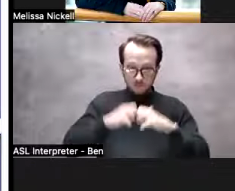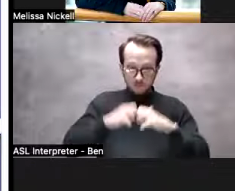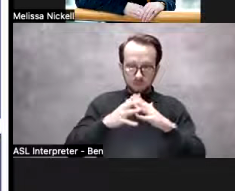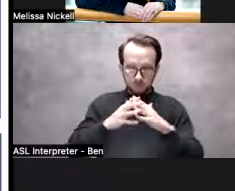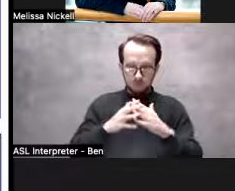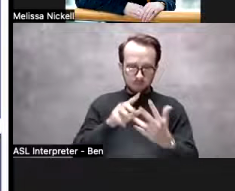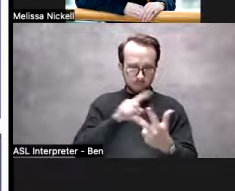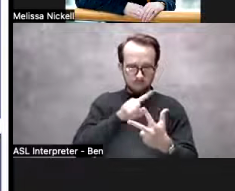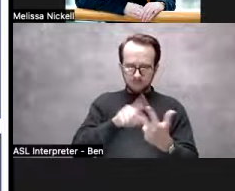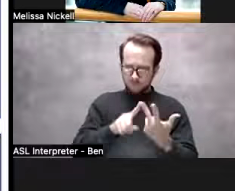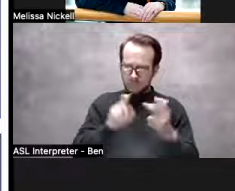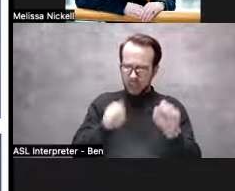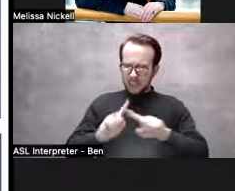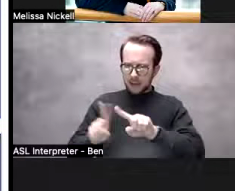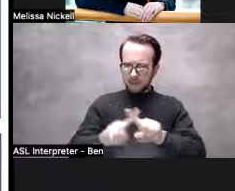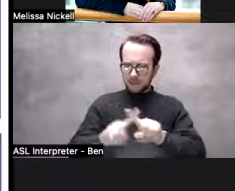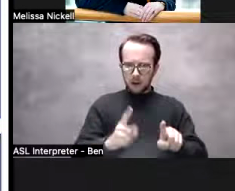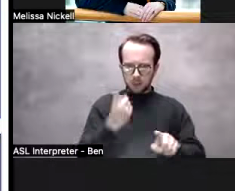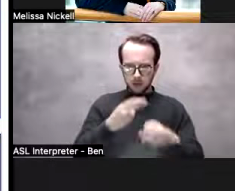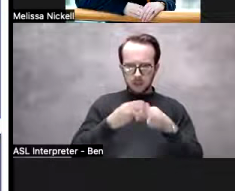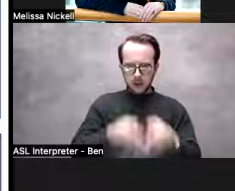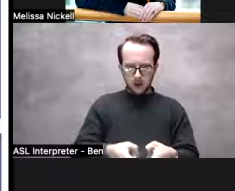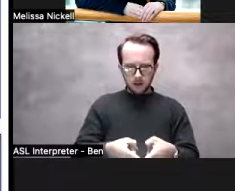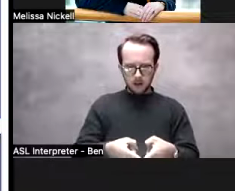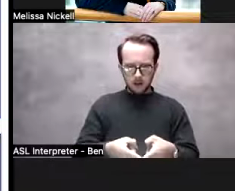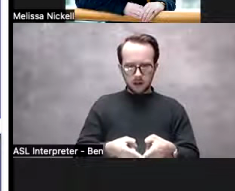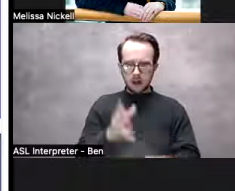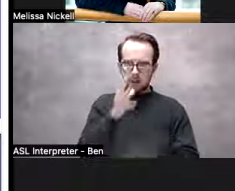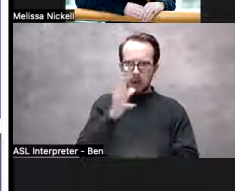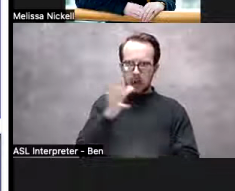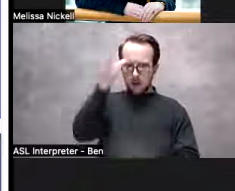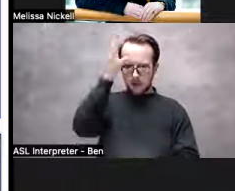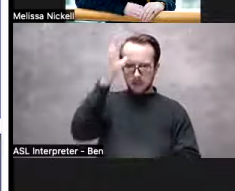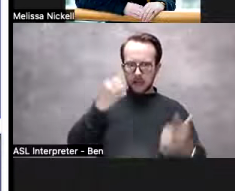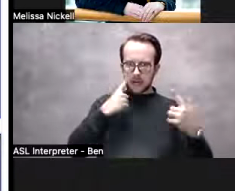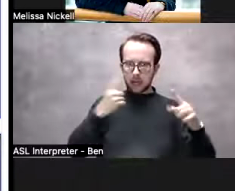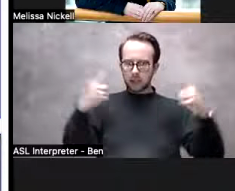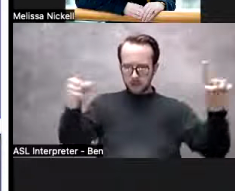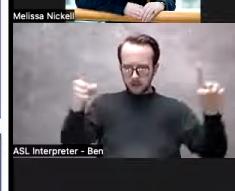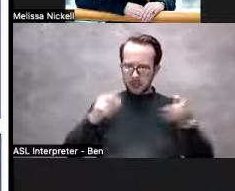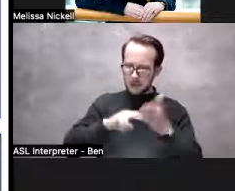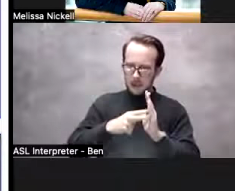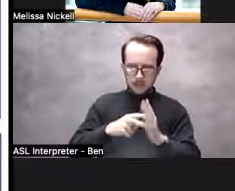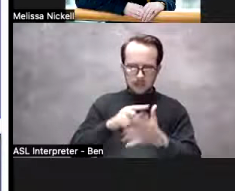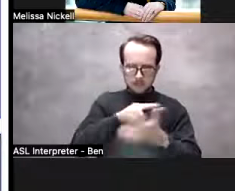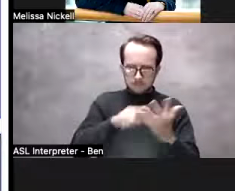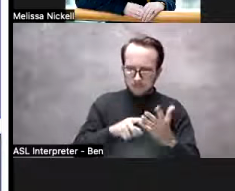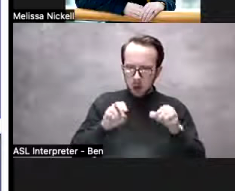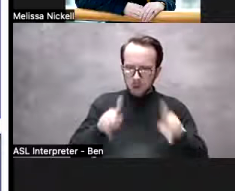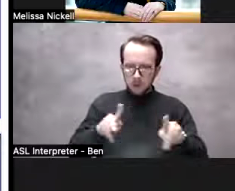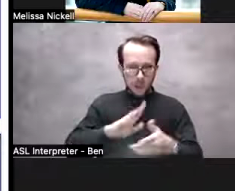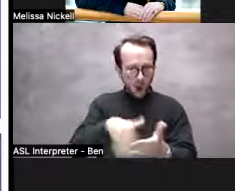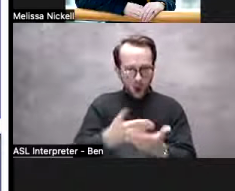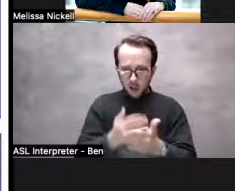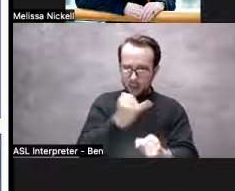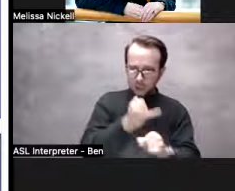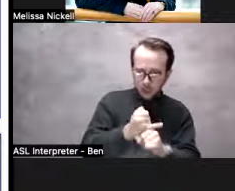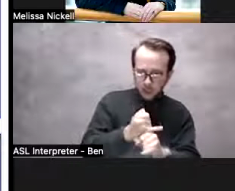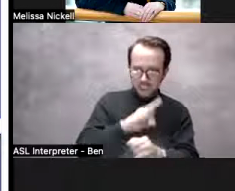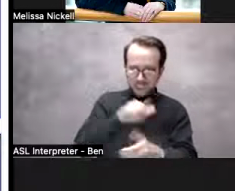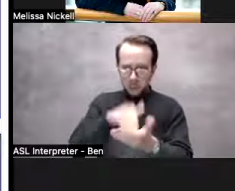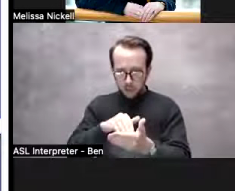flavors. One of them is called a parent announcement. So these are opportunities, and all of the institutes and centers at NIH